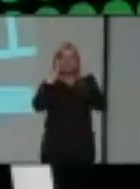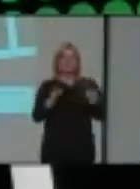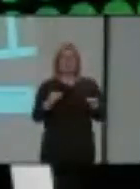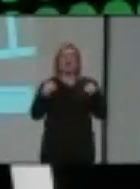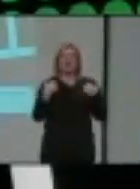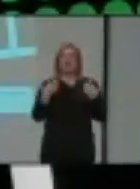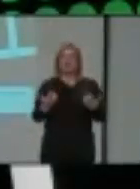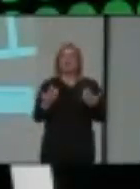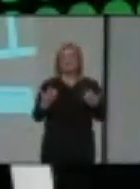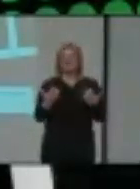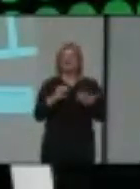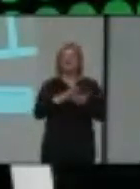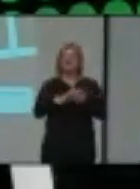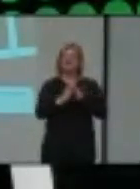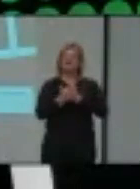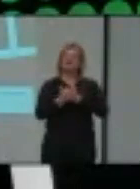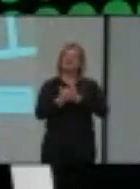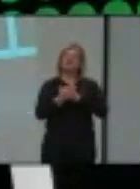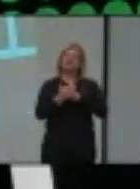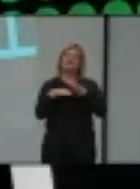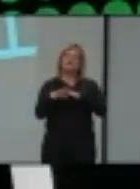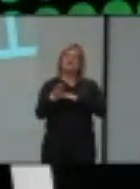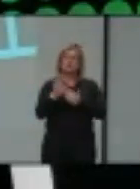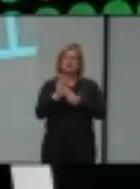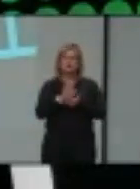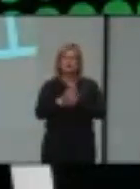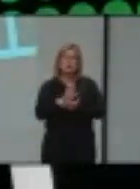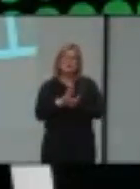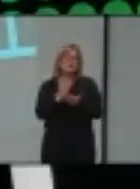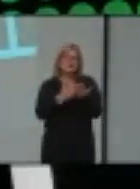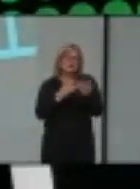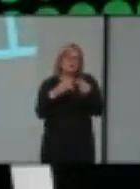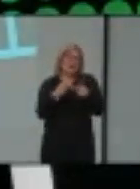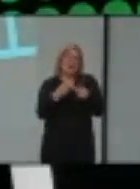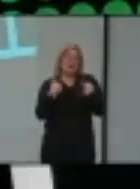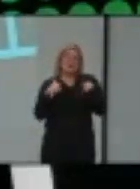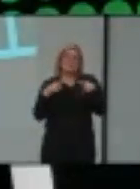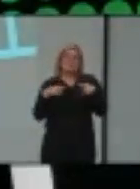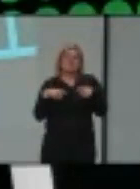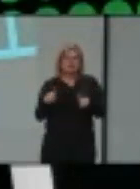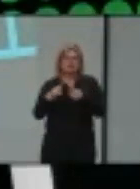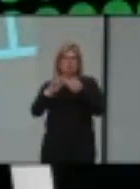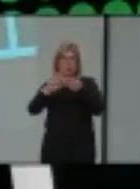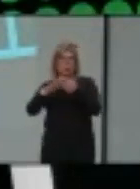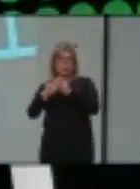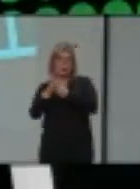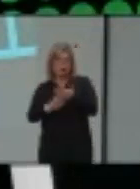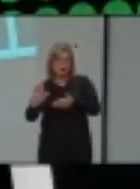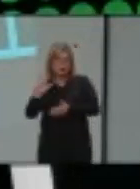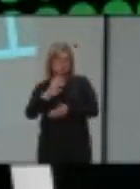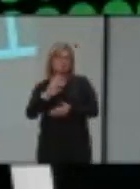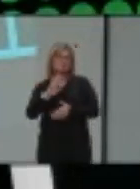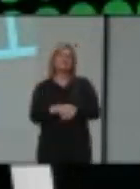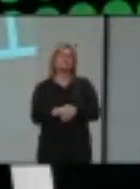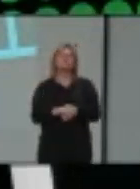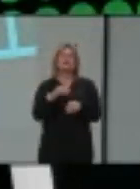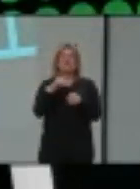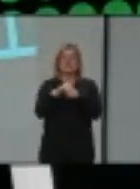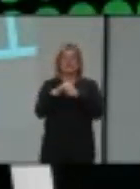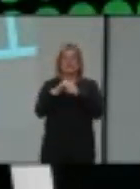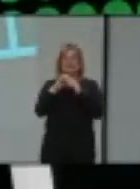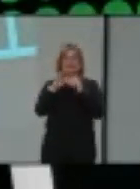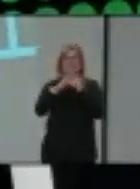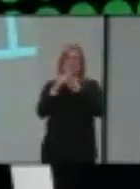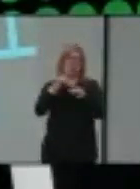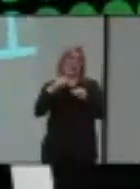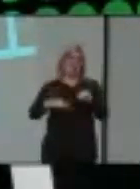that I wanted to start nursing school in some fashion, I went to a community college in the suburb where